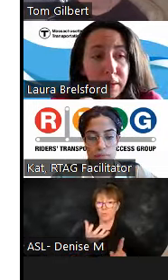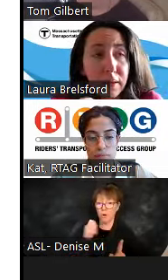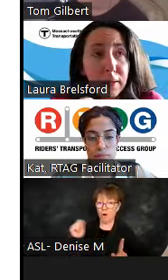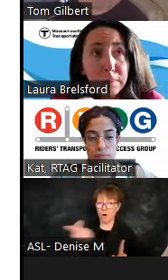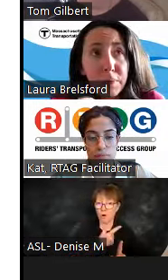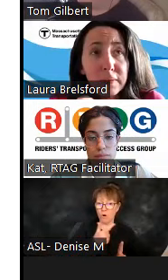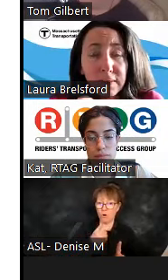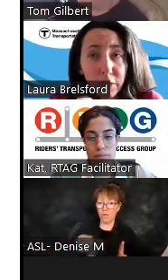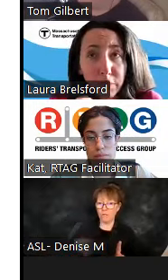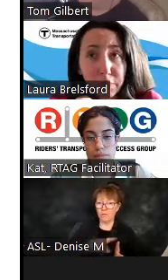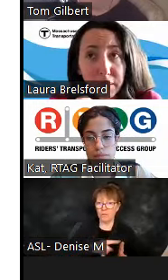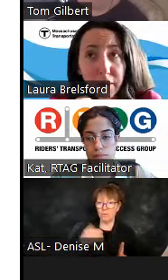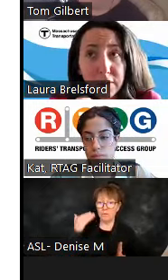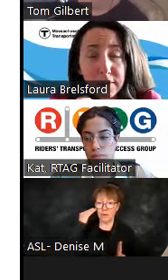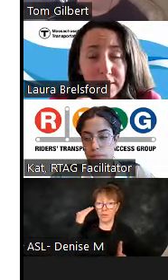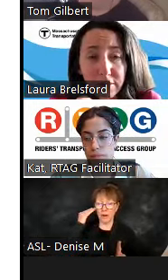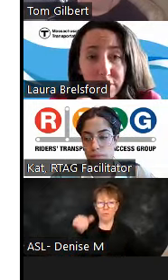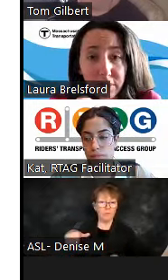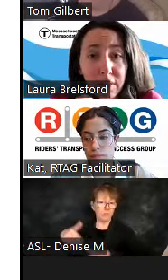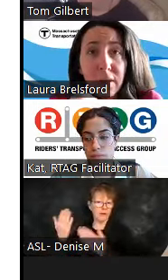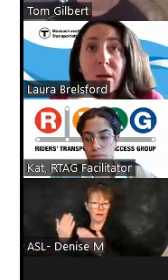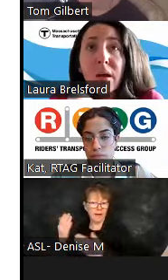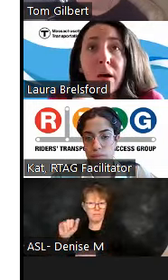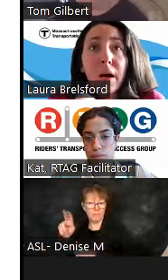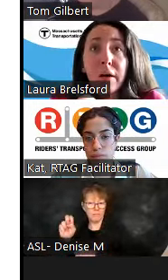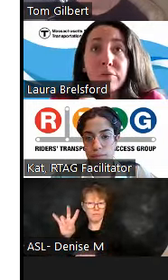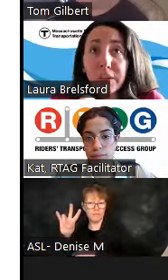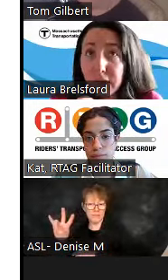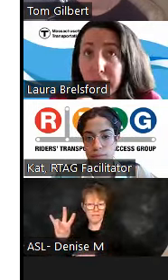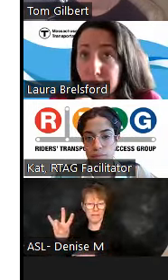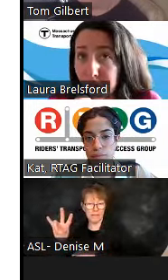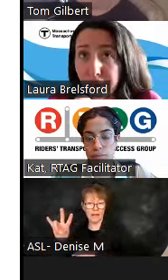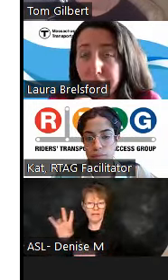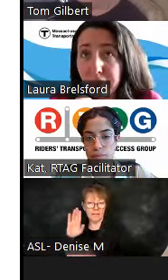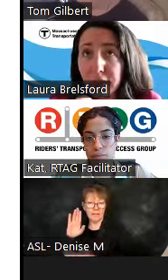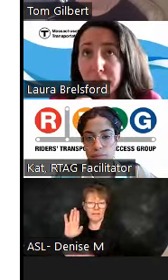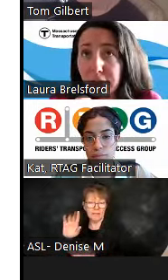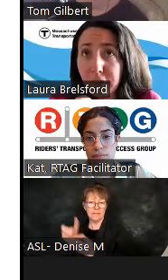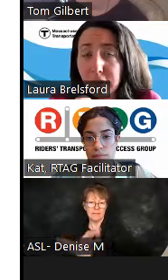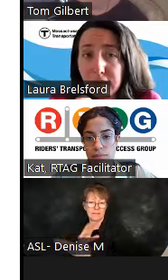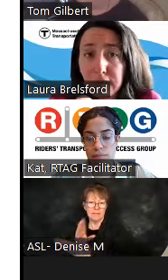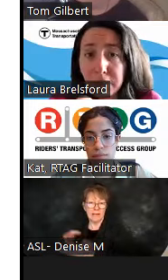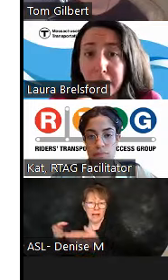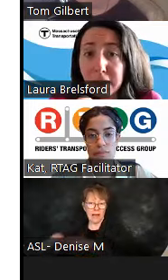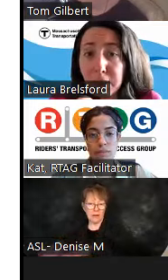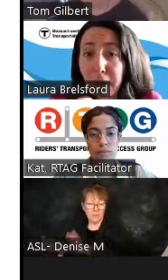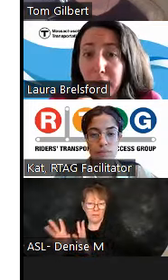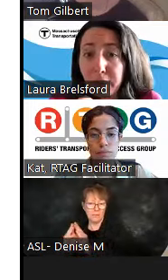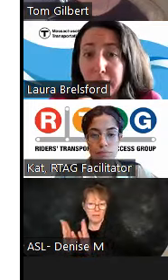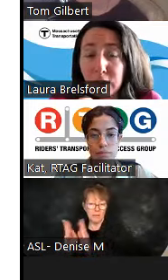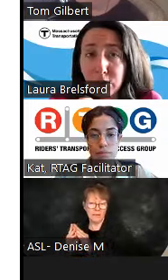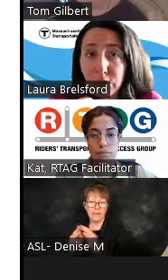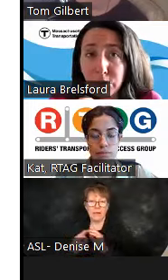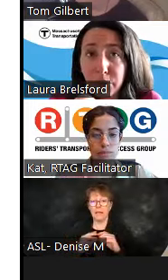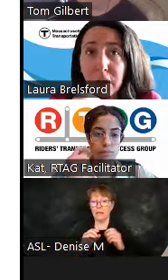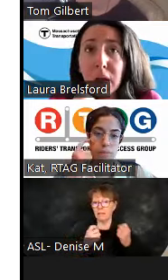the settlement meeting on the 7th. Vehicle engineering, our vehicle team is about